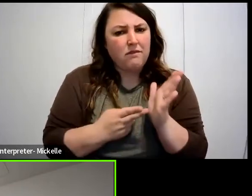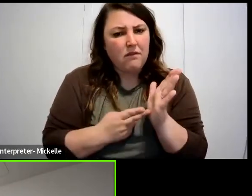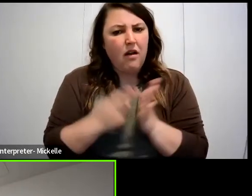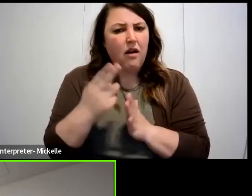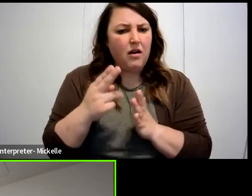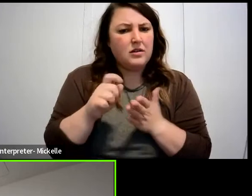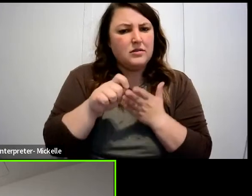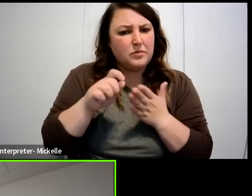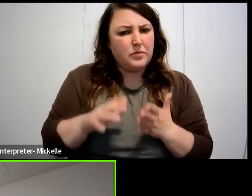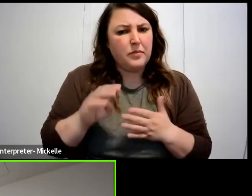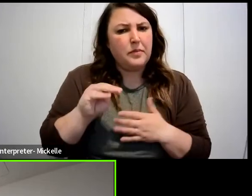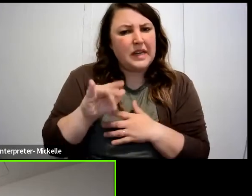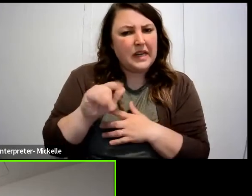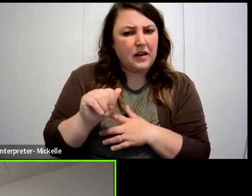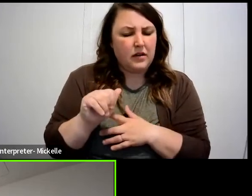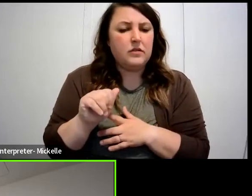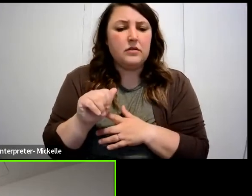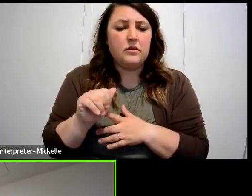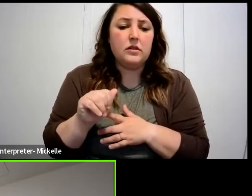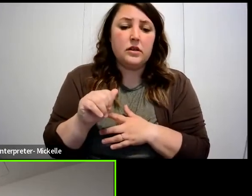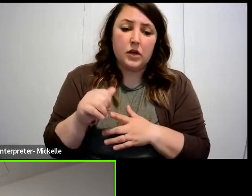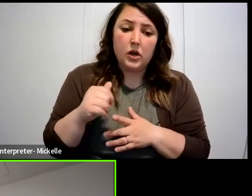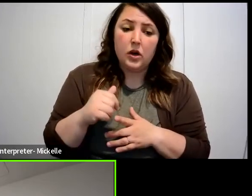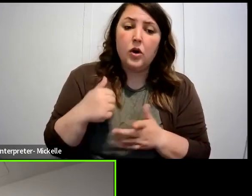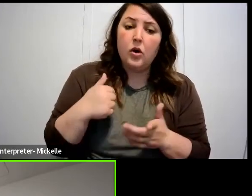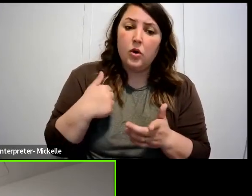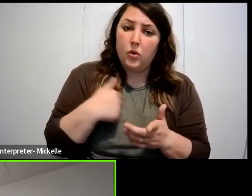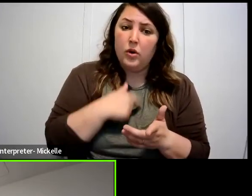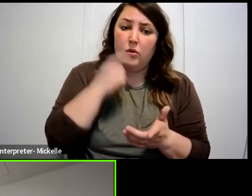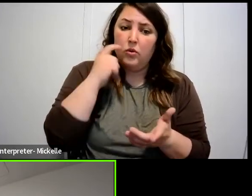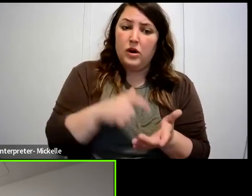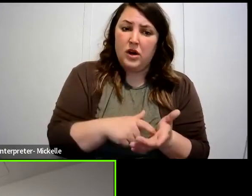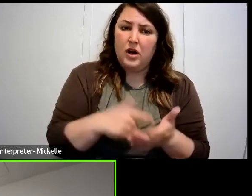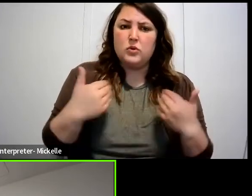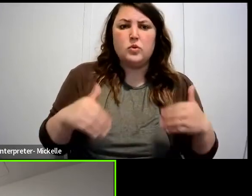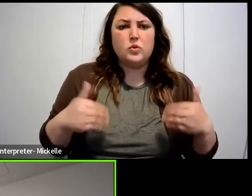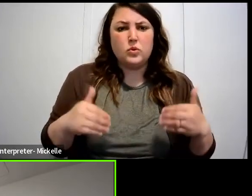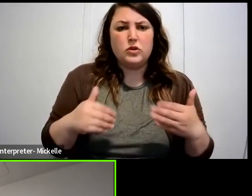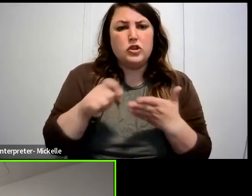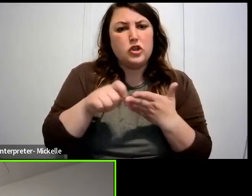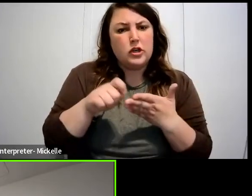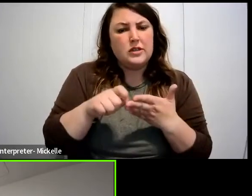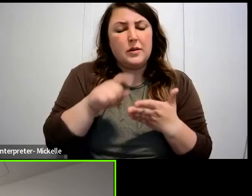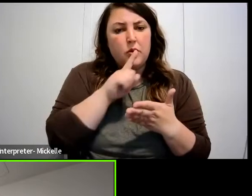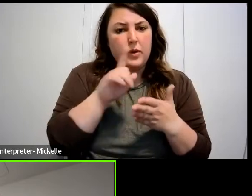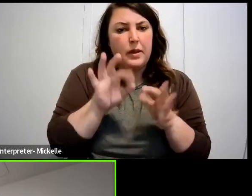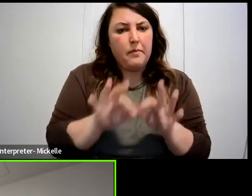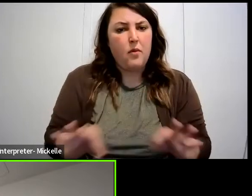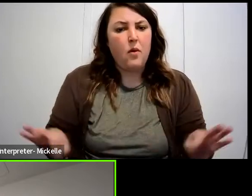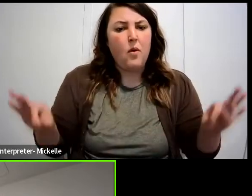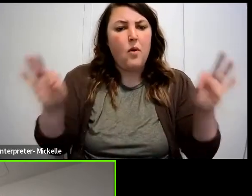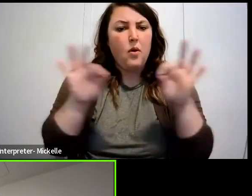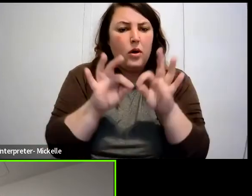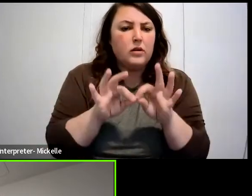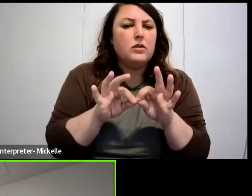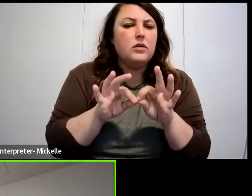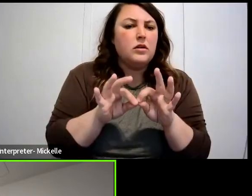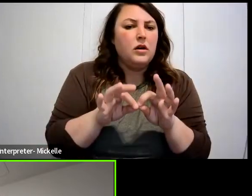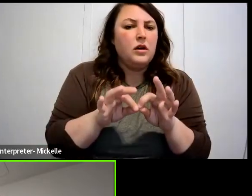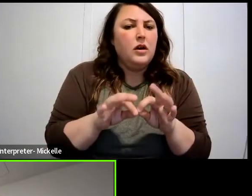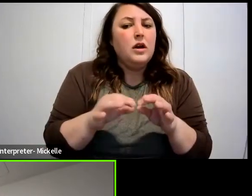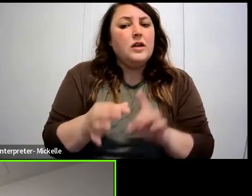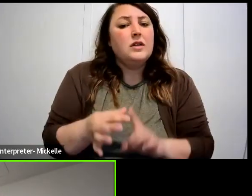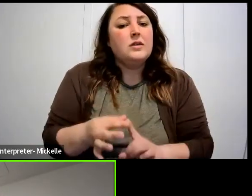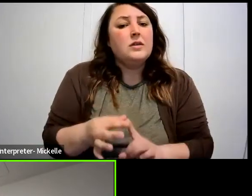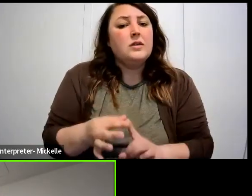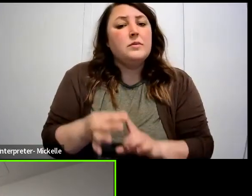Many previous conflicts have shown that journalism plays a pivotal role in societies that are affected by or emerge from conflict, as